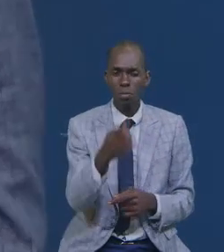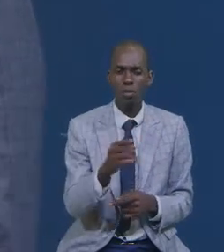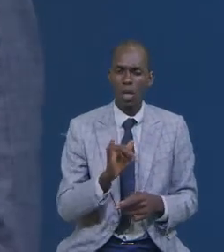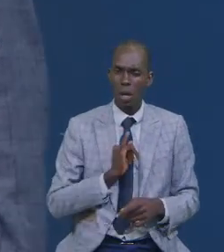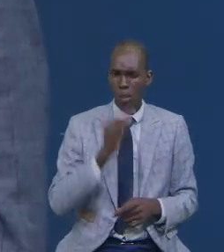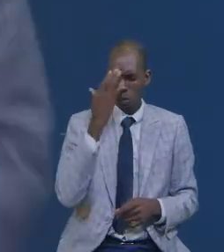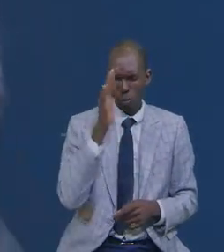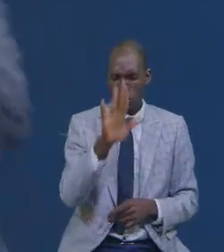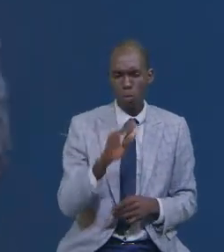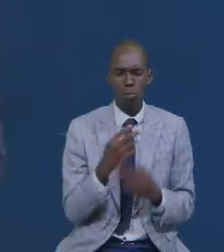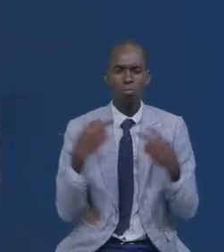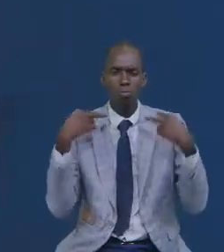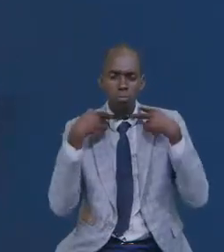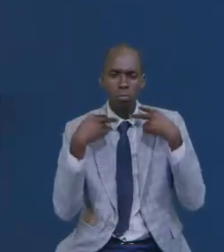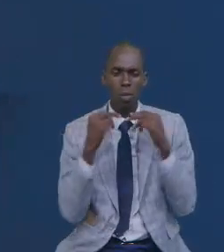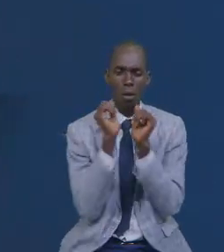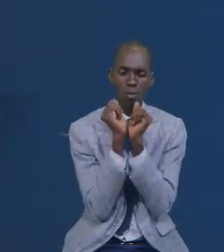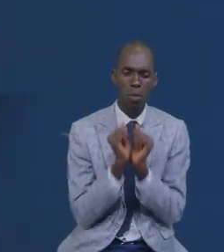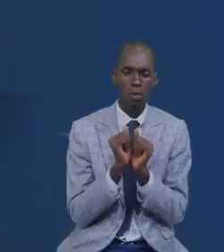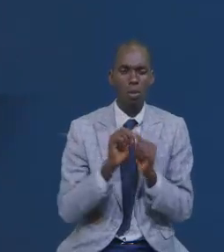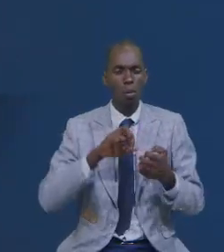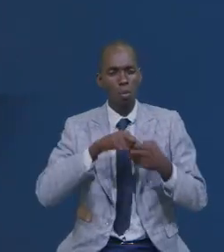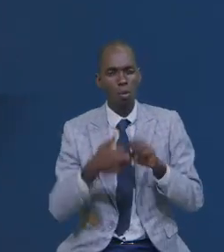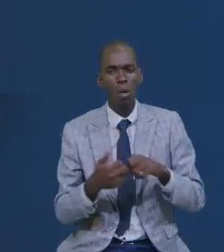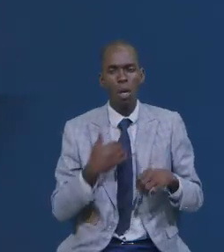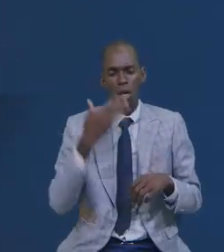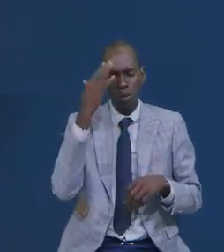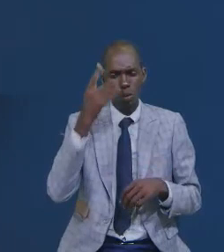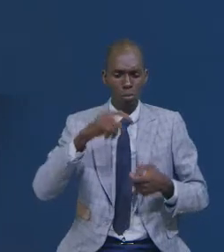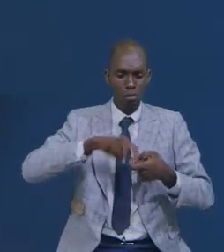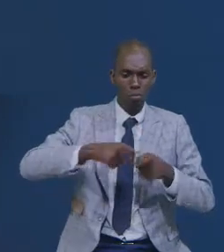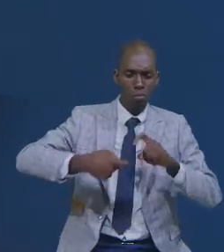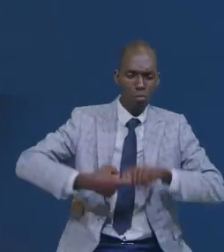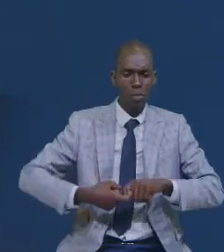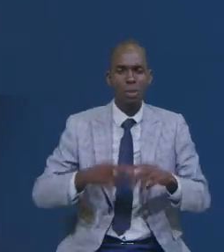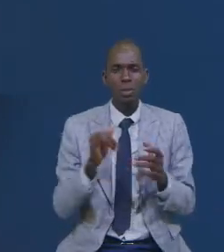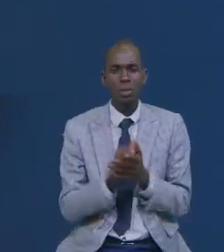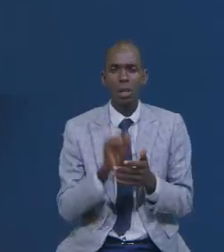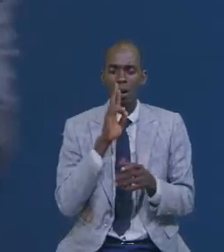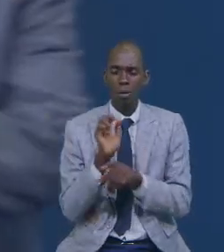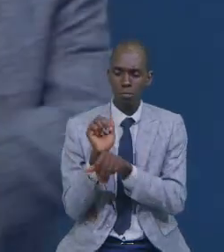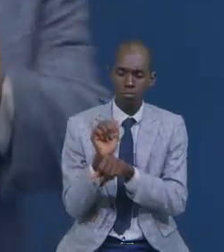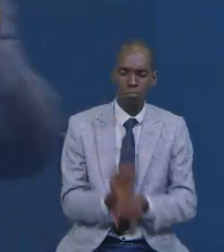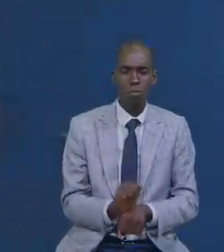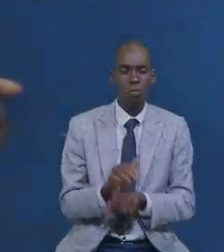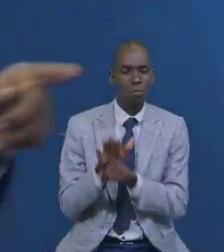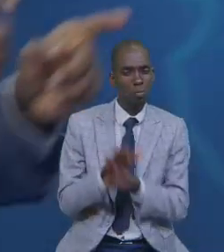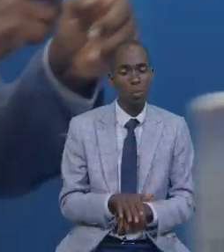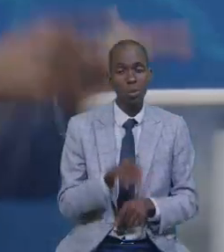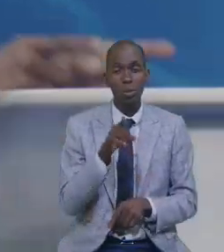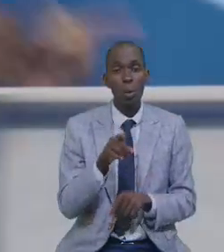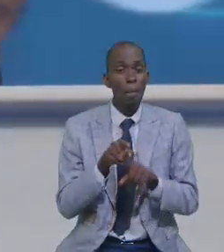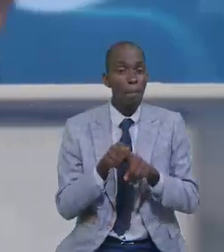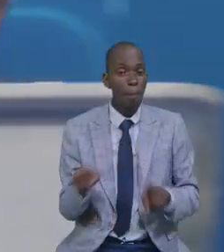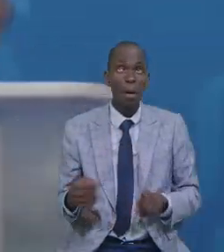the mountain, I know the string and the shackles and the chains that tie you, but I come to